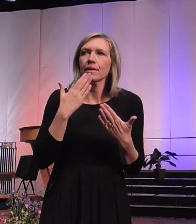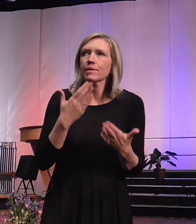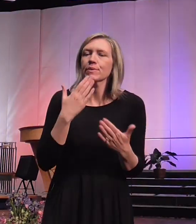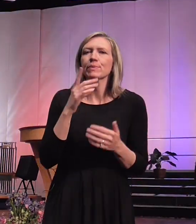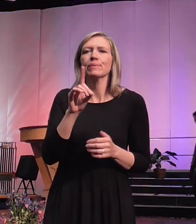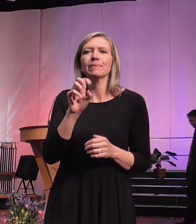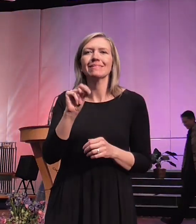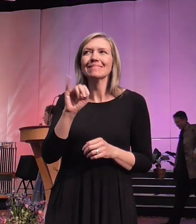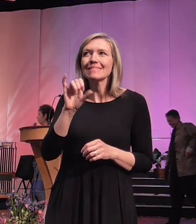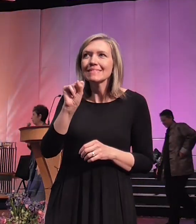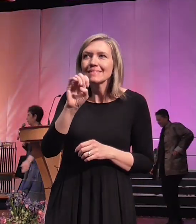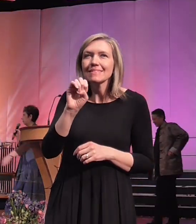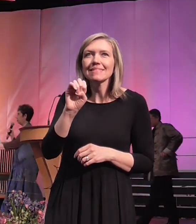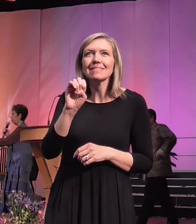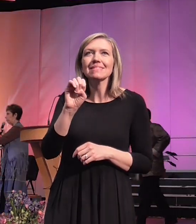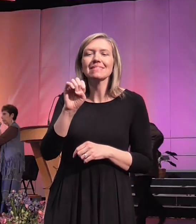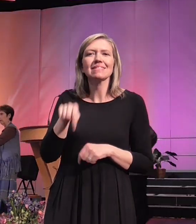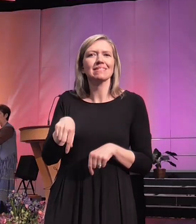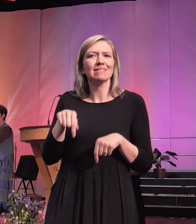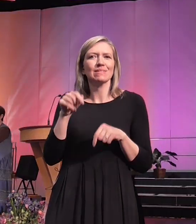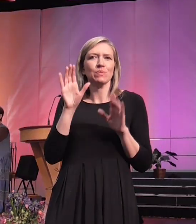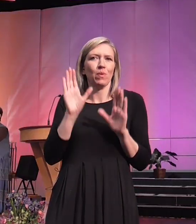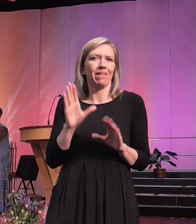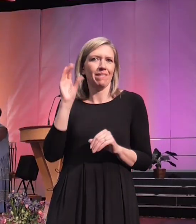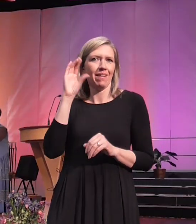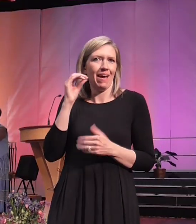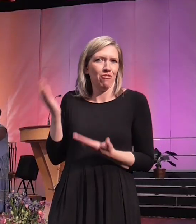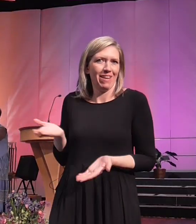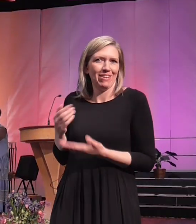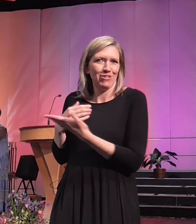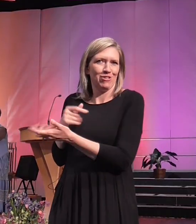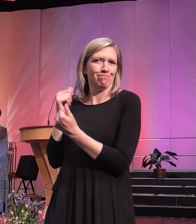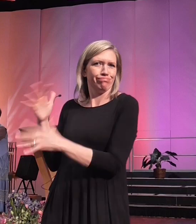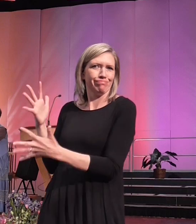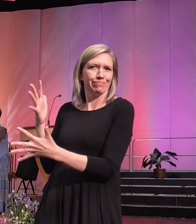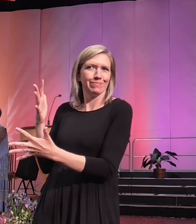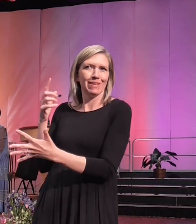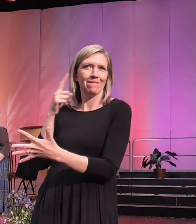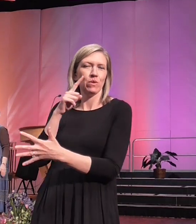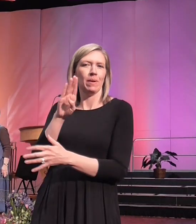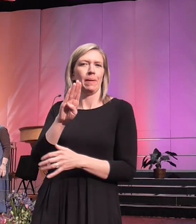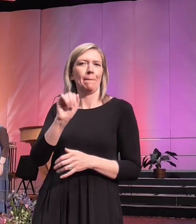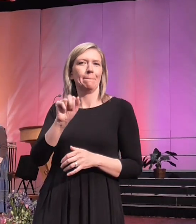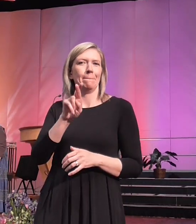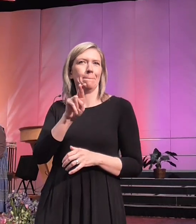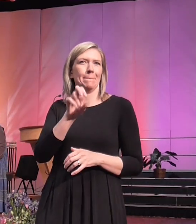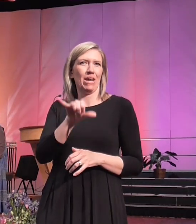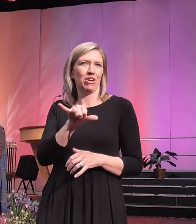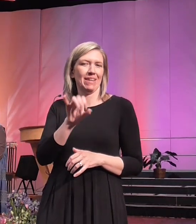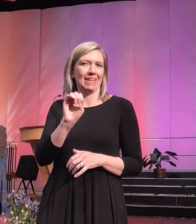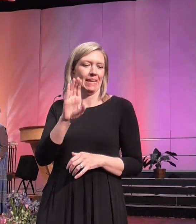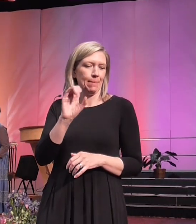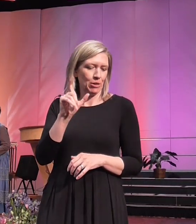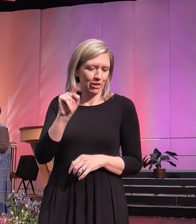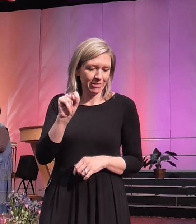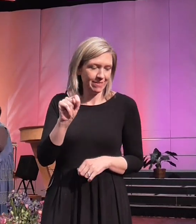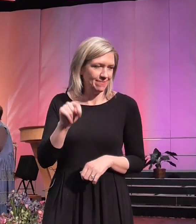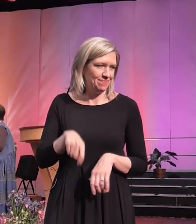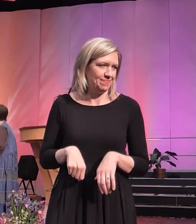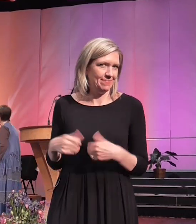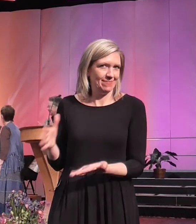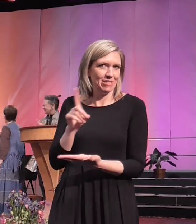Thank you, Denise, and this wonderful guy right here. Let's give it up for Barry Ebert, the